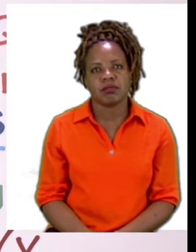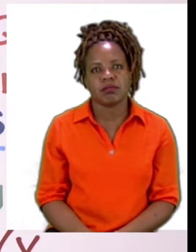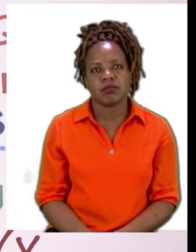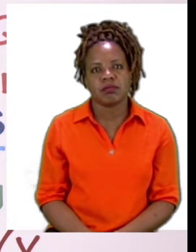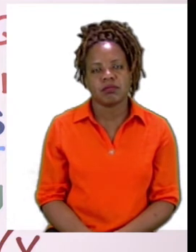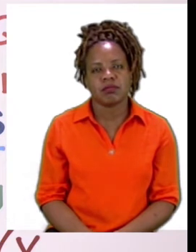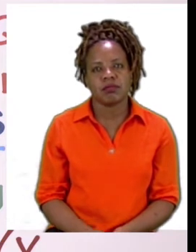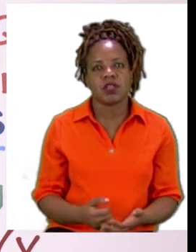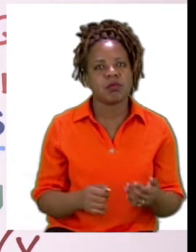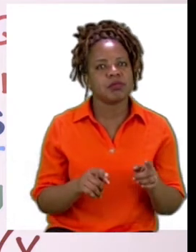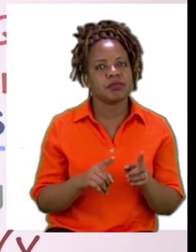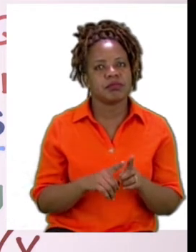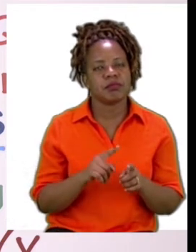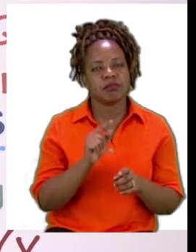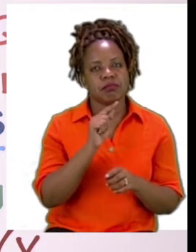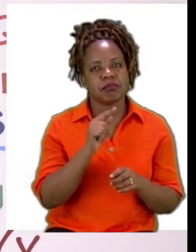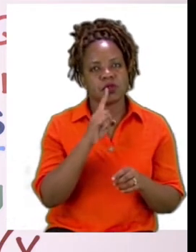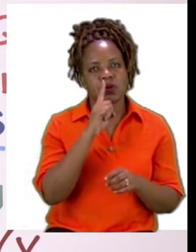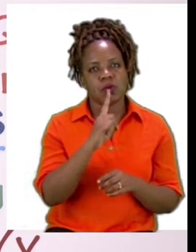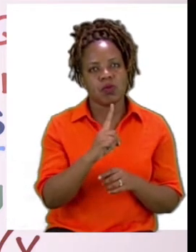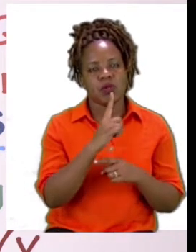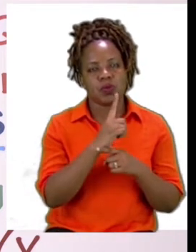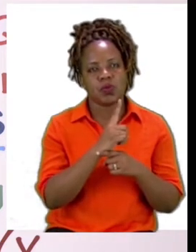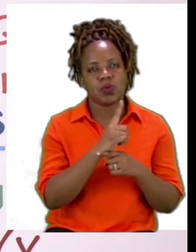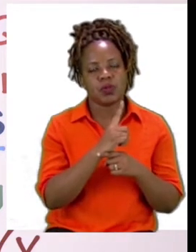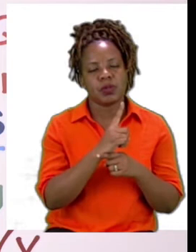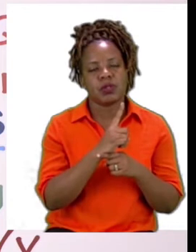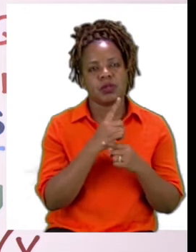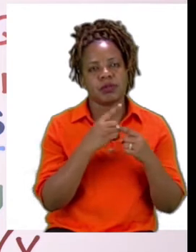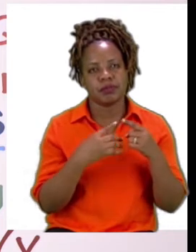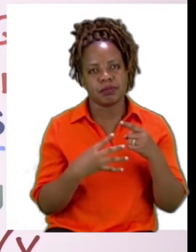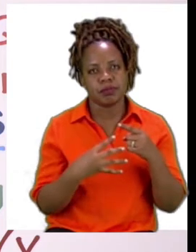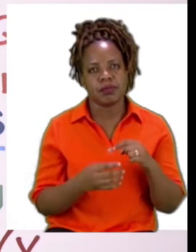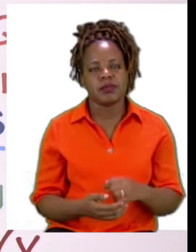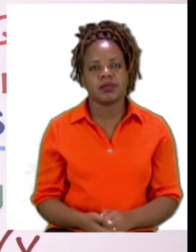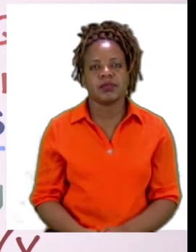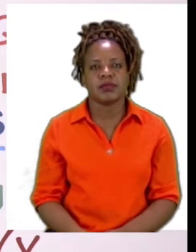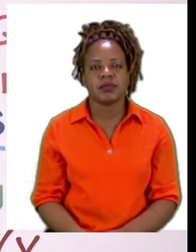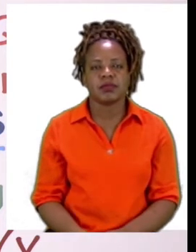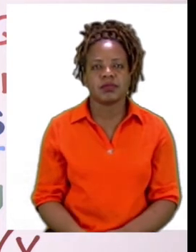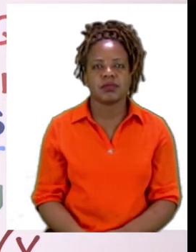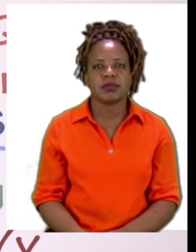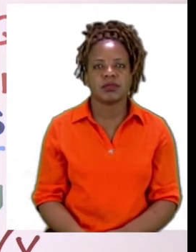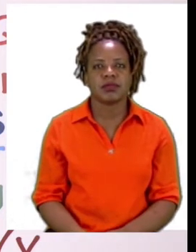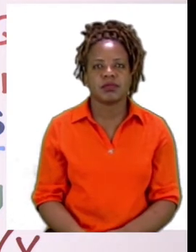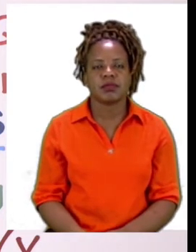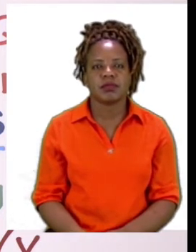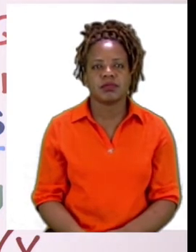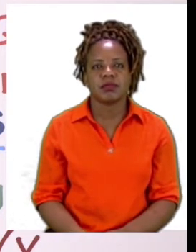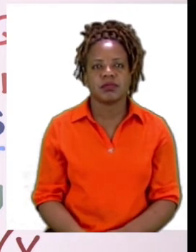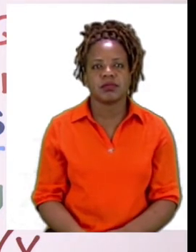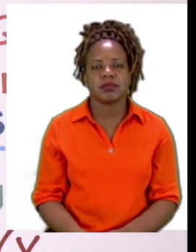shaded 1/4, which means colored 1/4. So if I want to